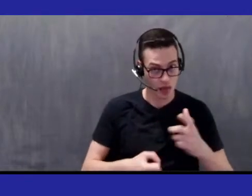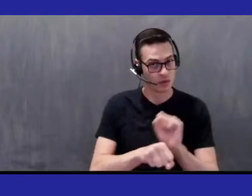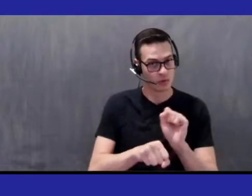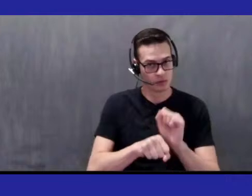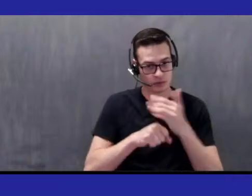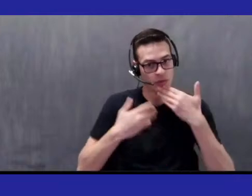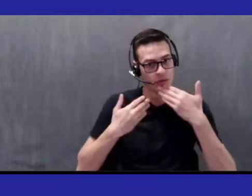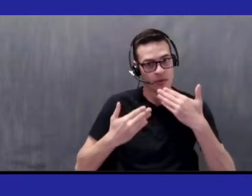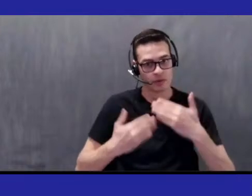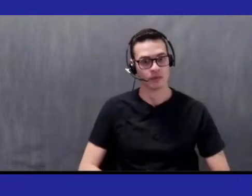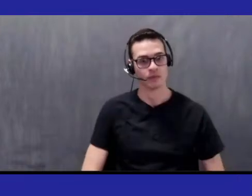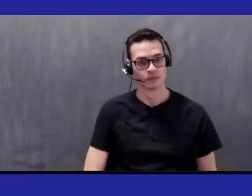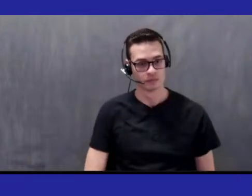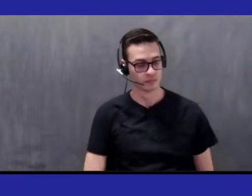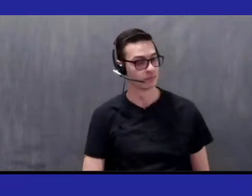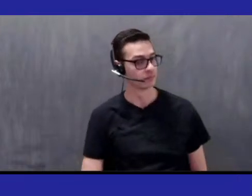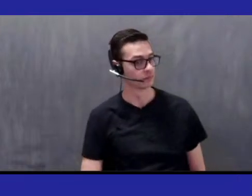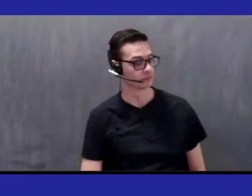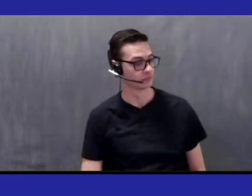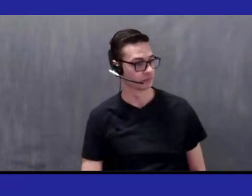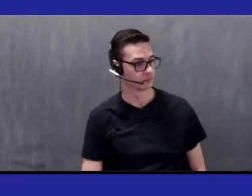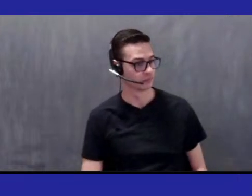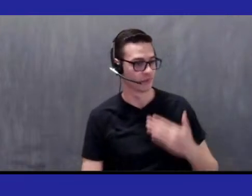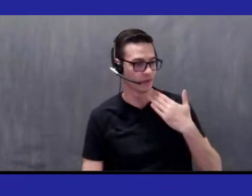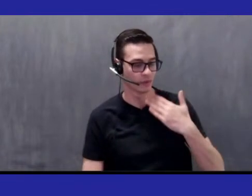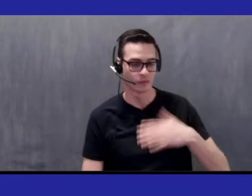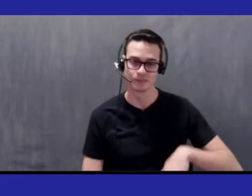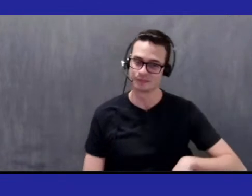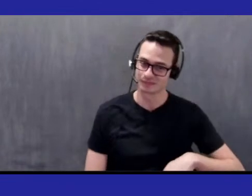you. Ditto from myself as well. Thank you.